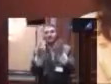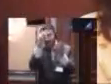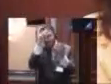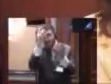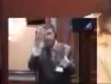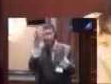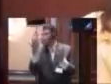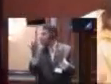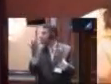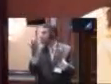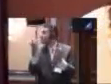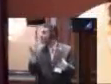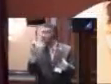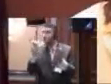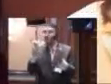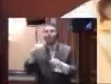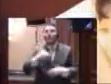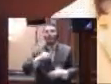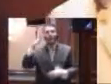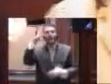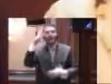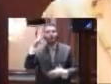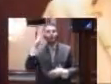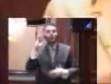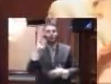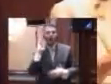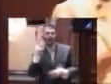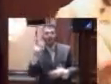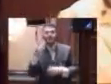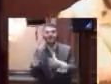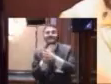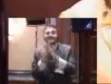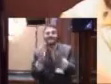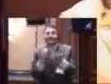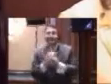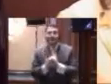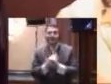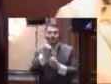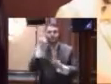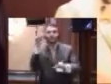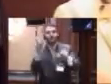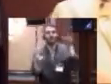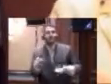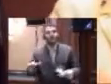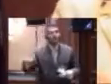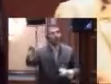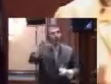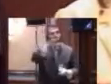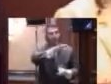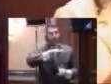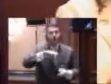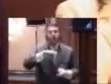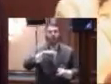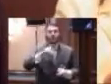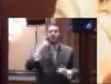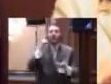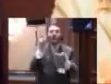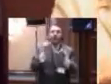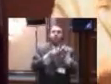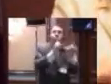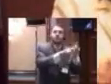democratic transition that you are engaging with, not only as Egypt, but as a number